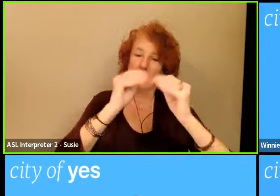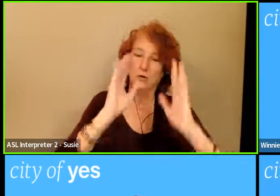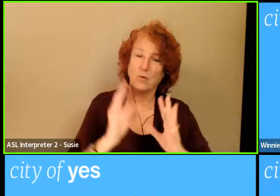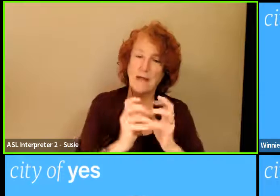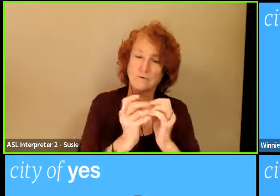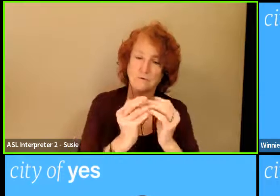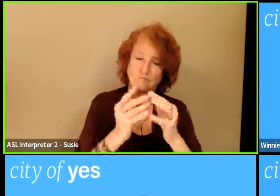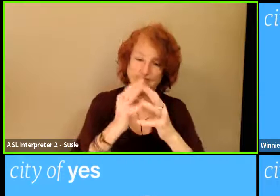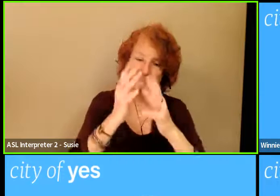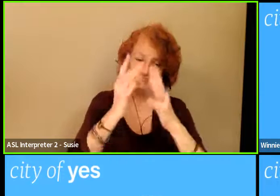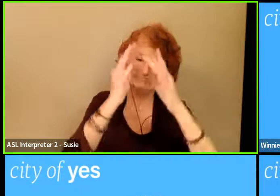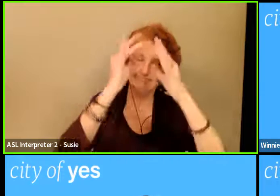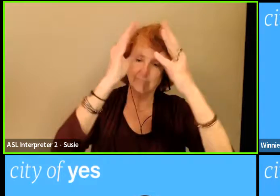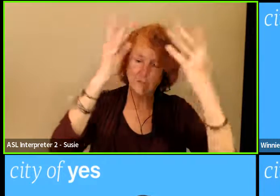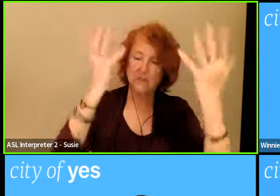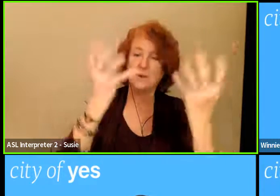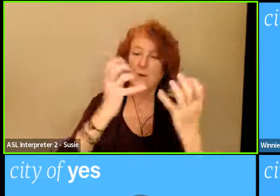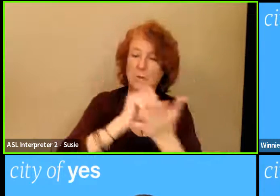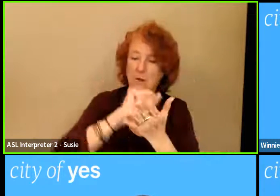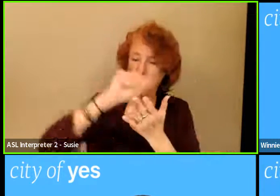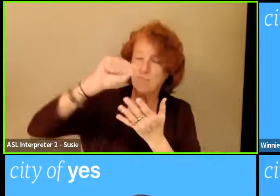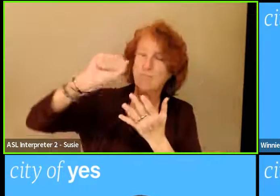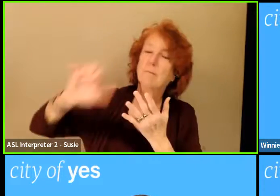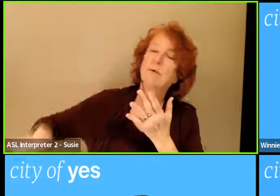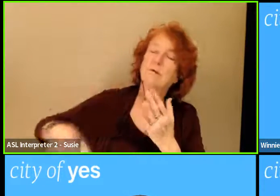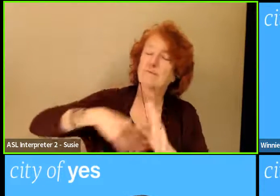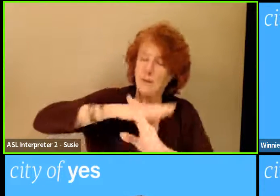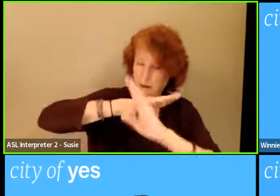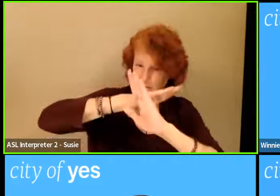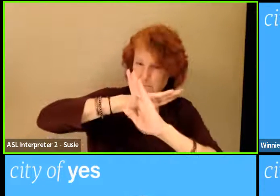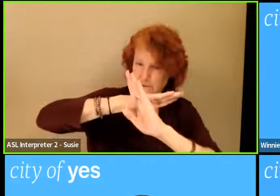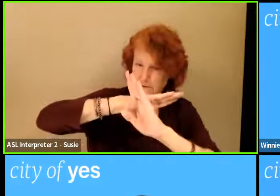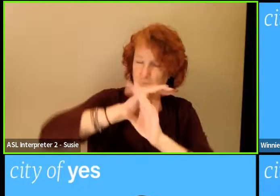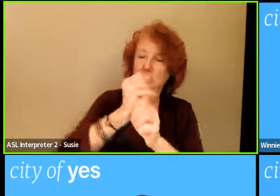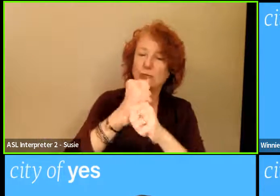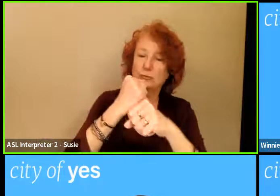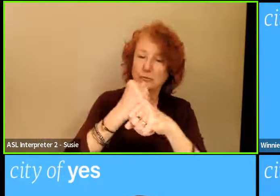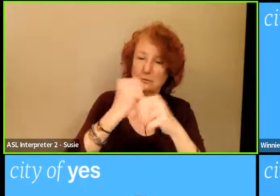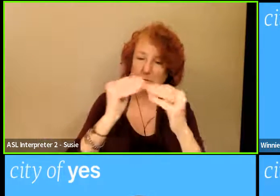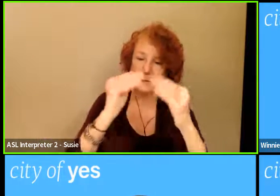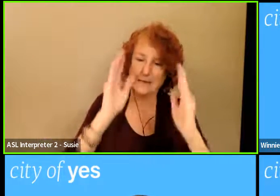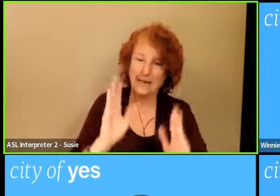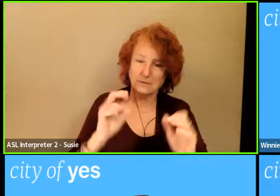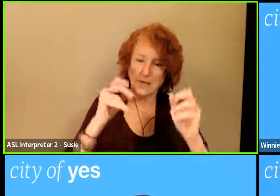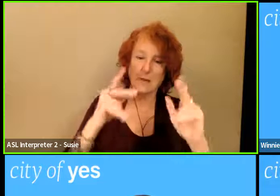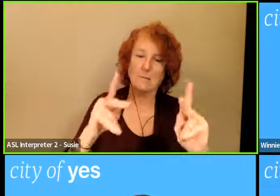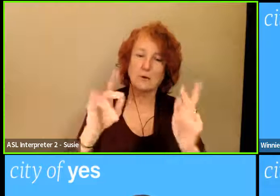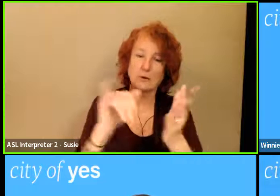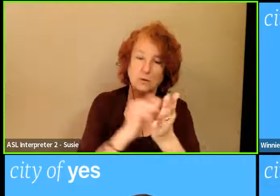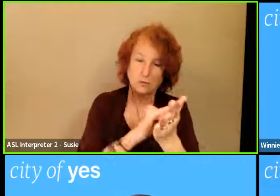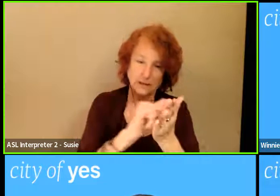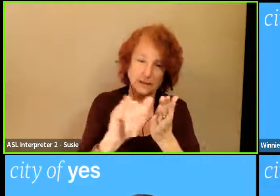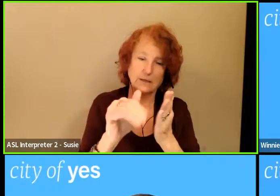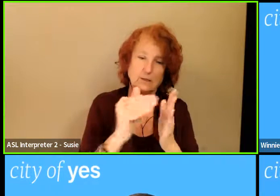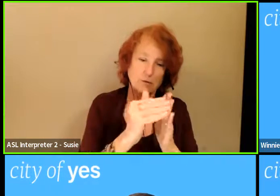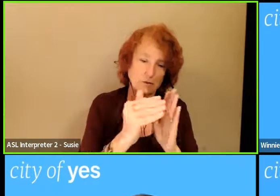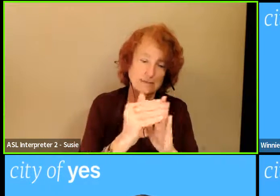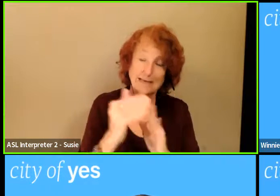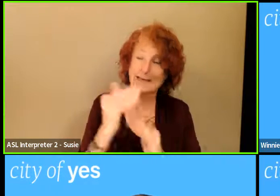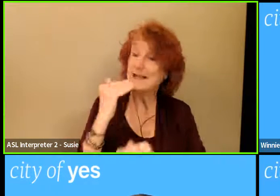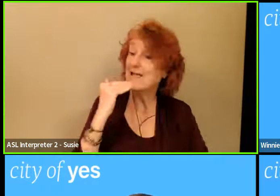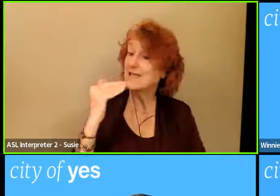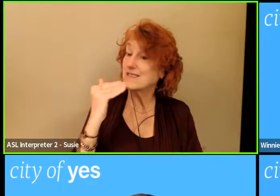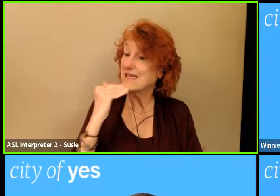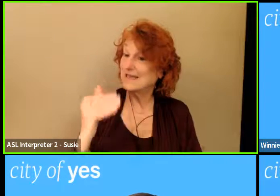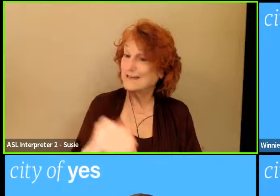it as an obstacle to creating more housing opportunities in New York City. Thank you, Winnie. That answered a lot of the questions that I